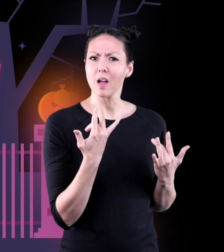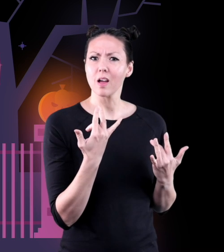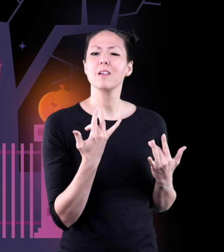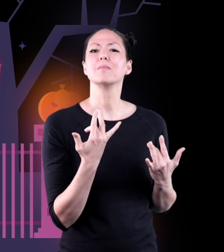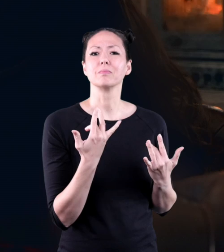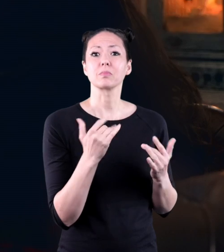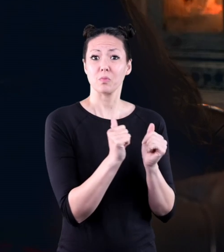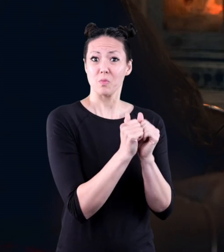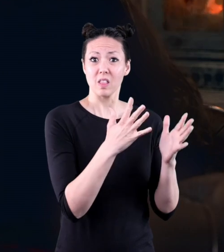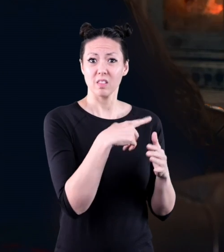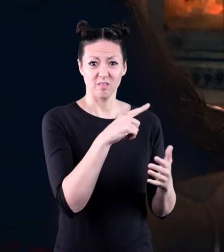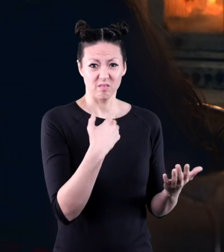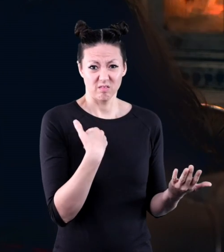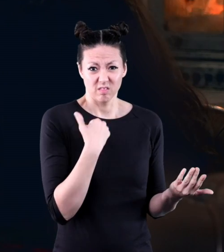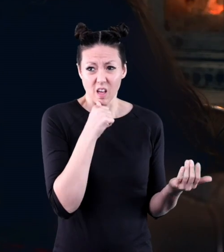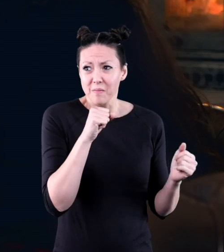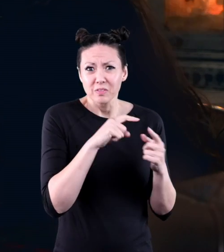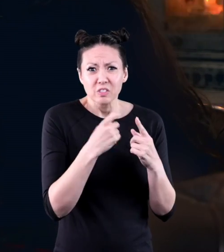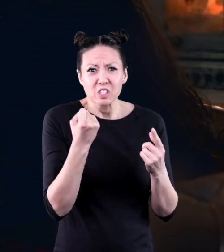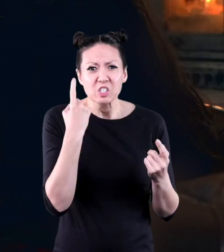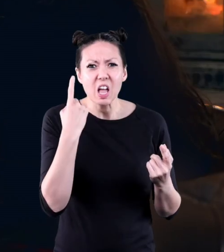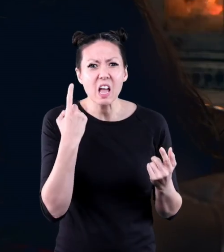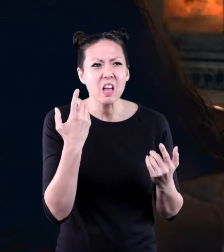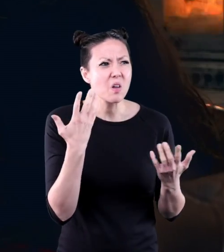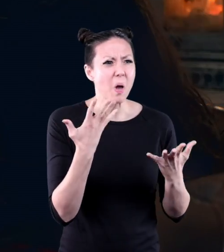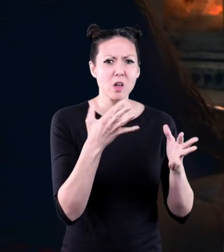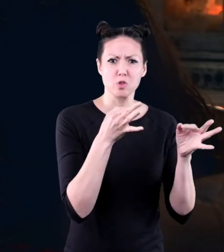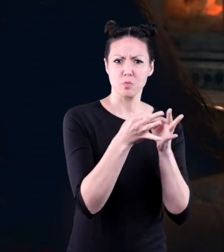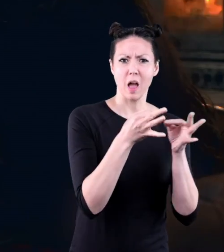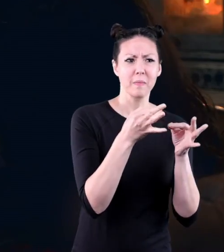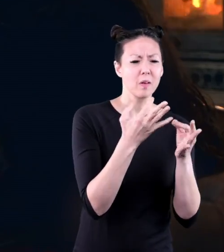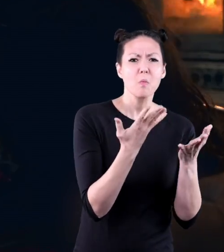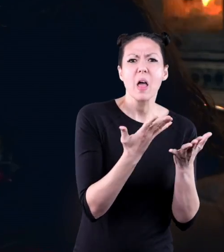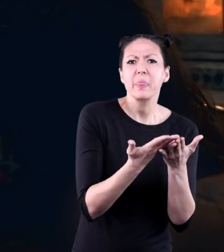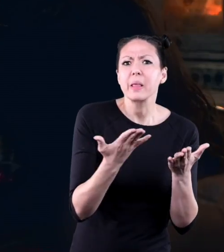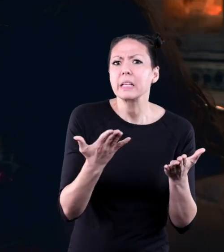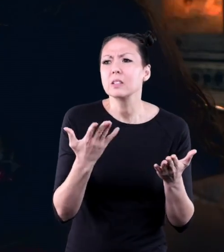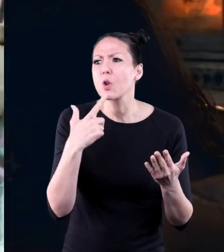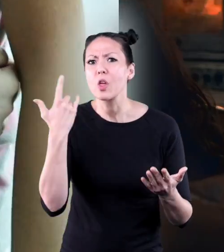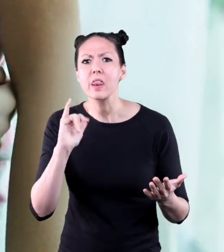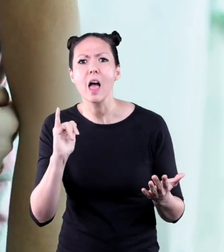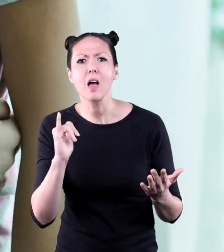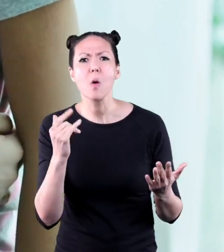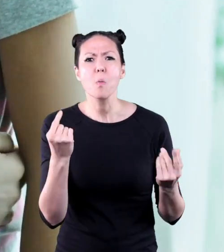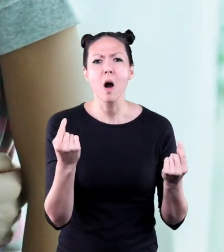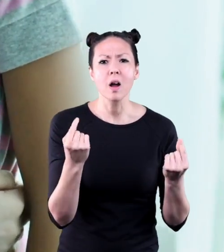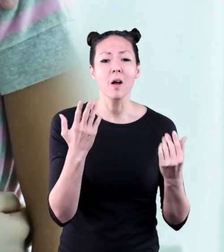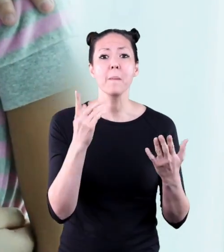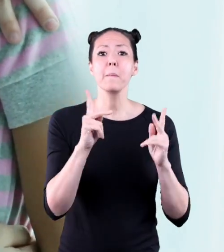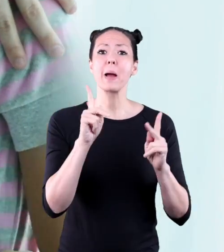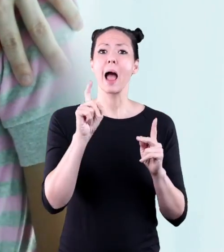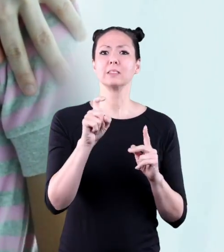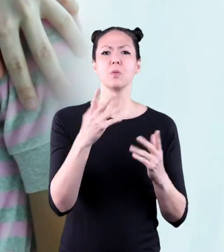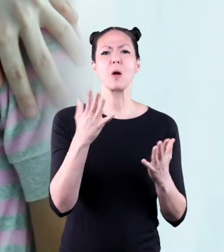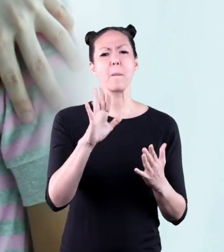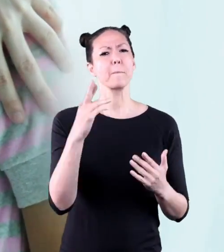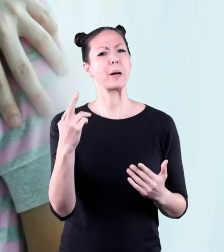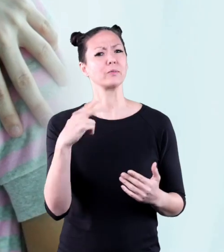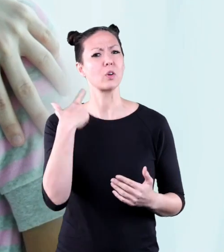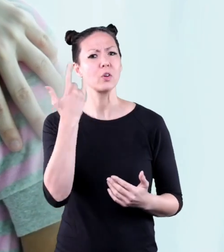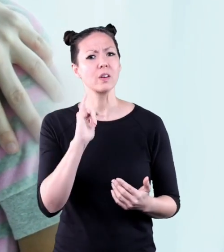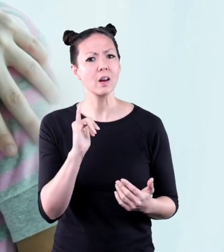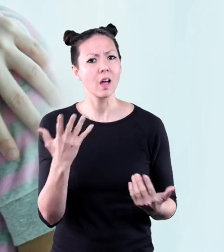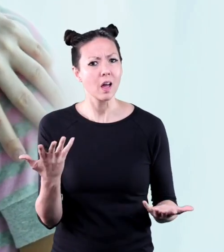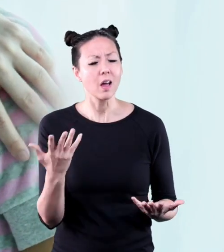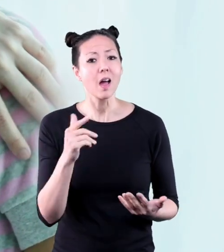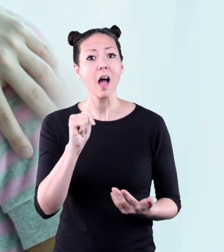adjectives? Well, without them, we wouldn't be able to describe what things are like. If someone asked you what your best friend is